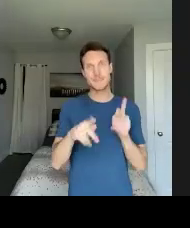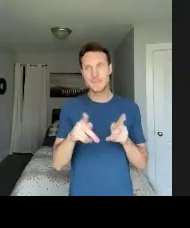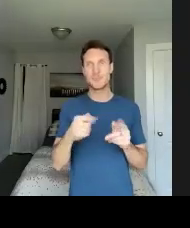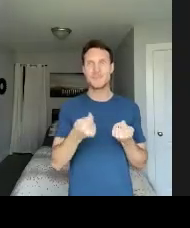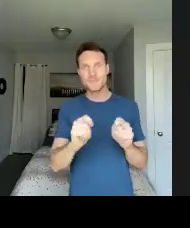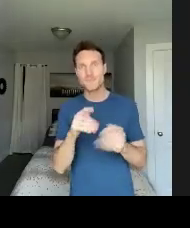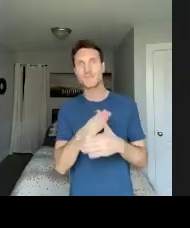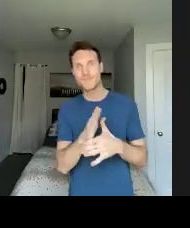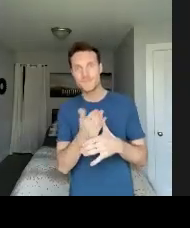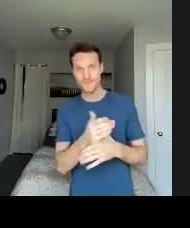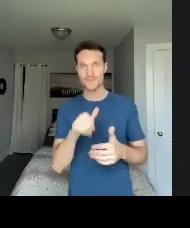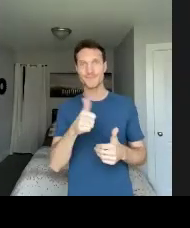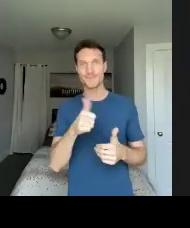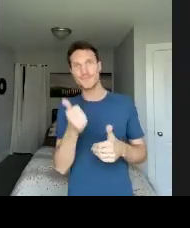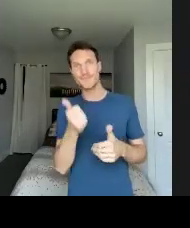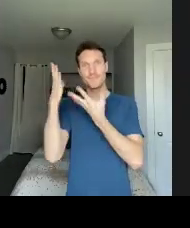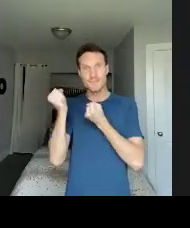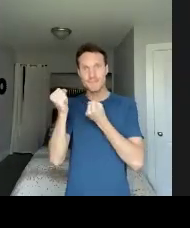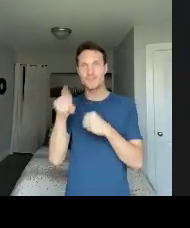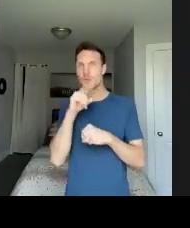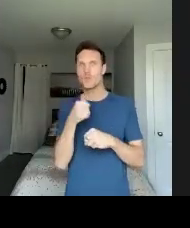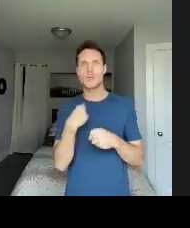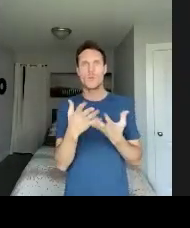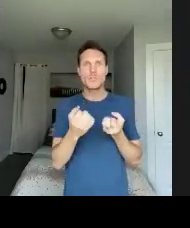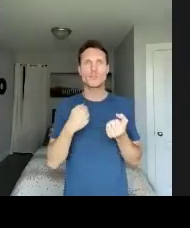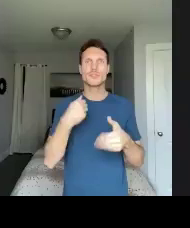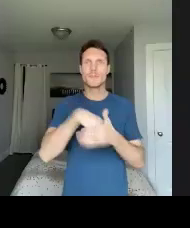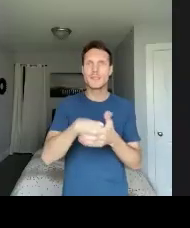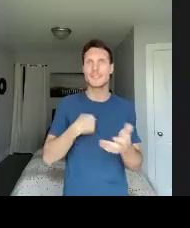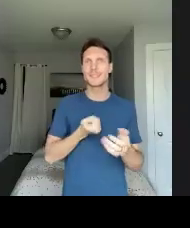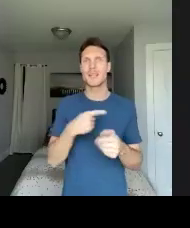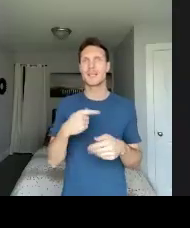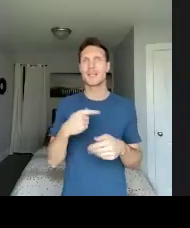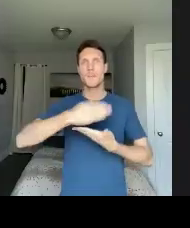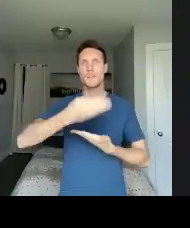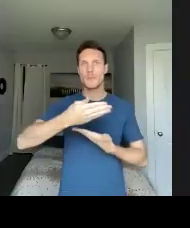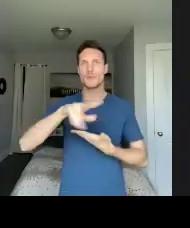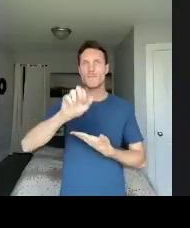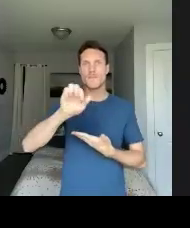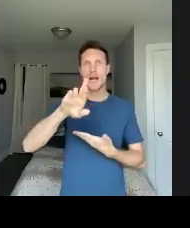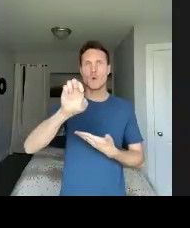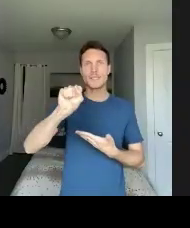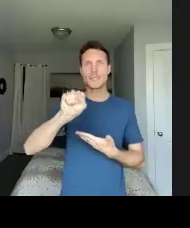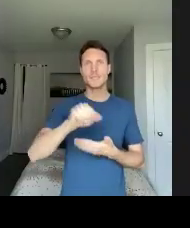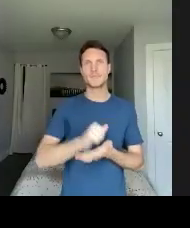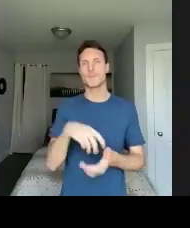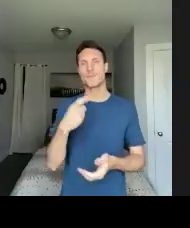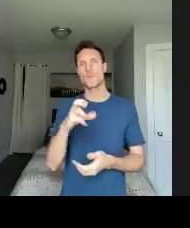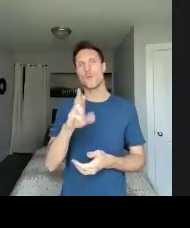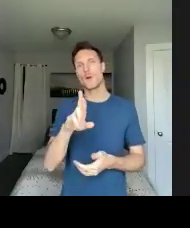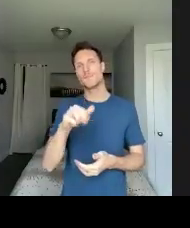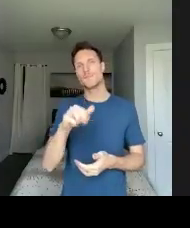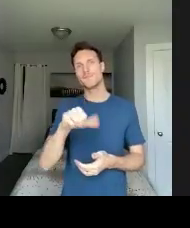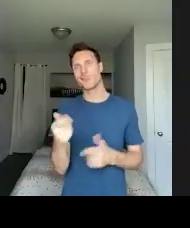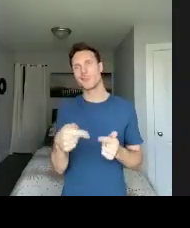get a computer virus or come into other harm. we will have time for you to ask questions